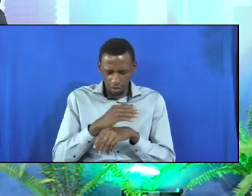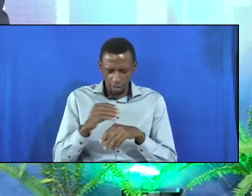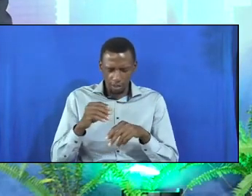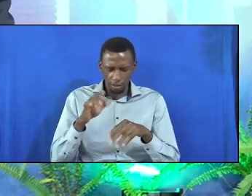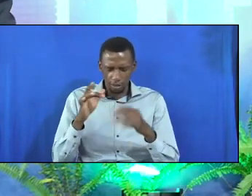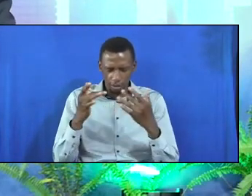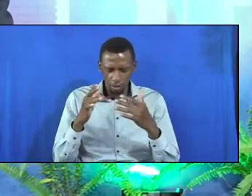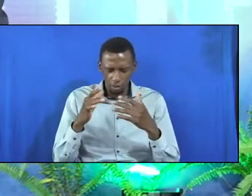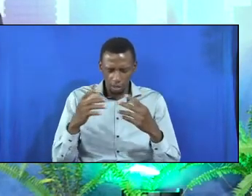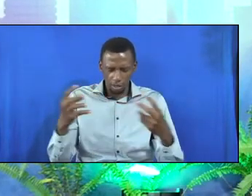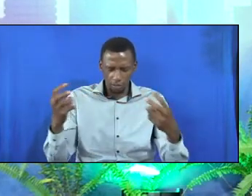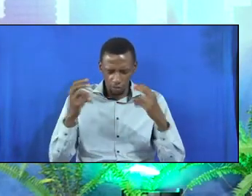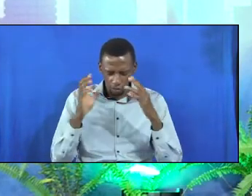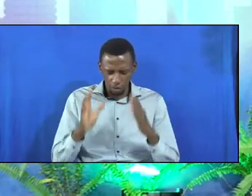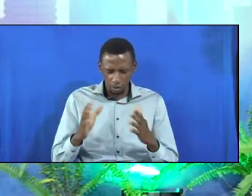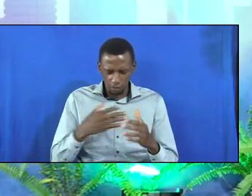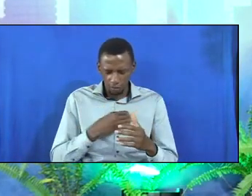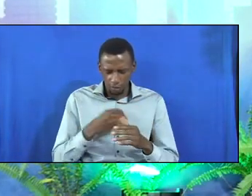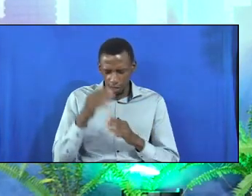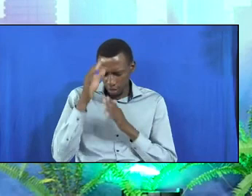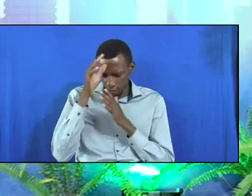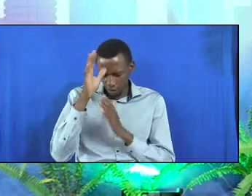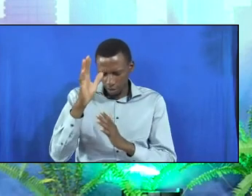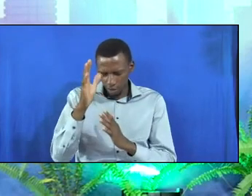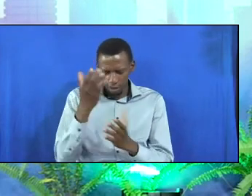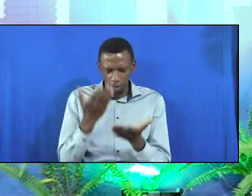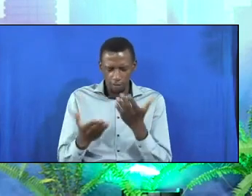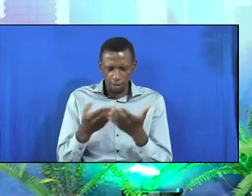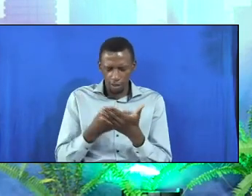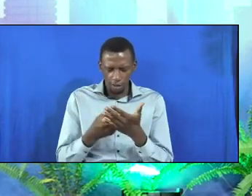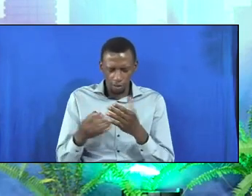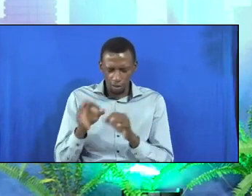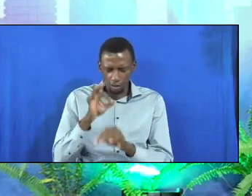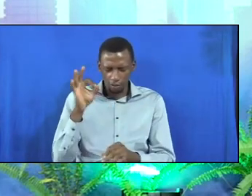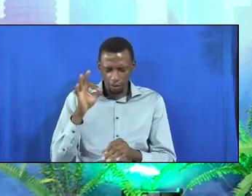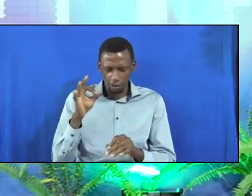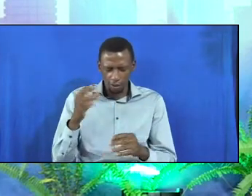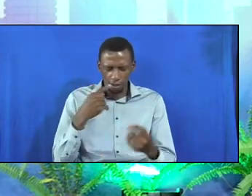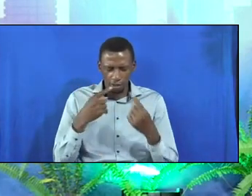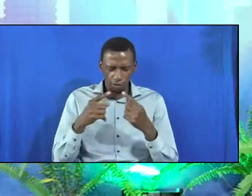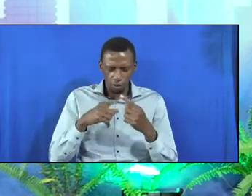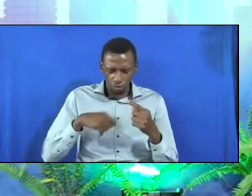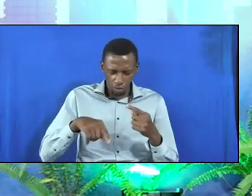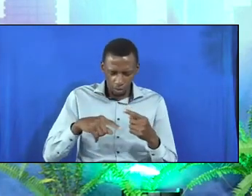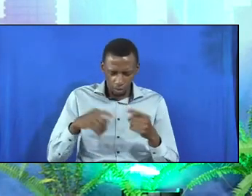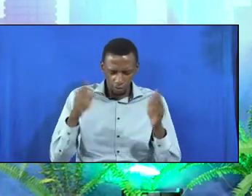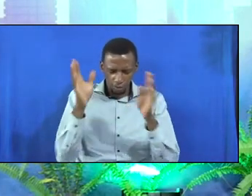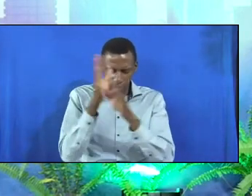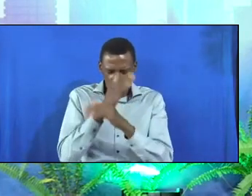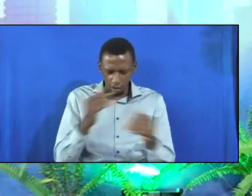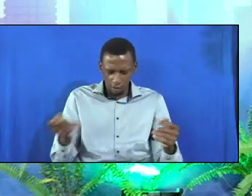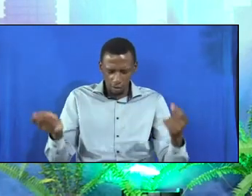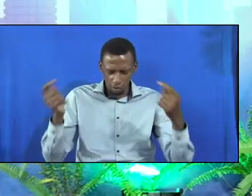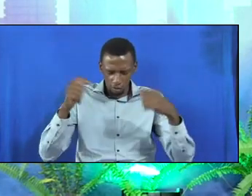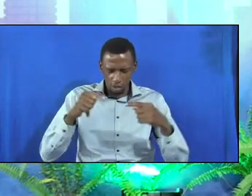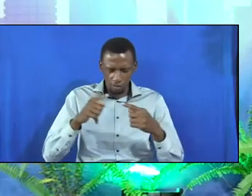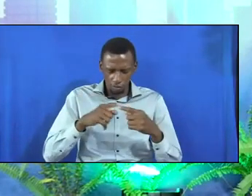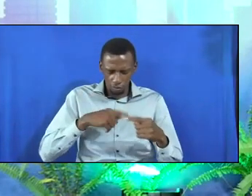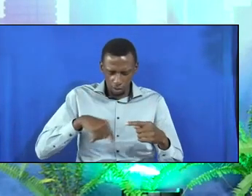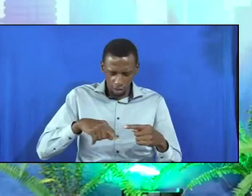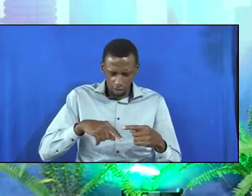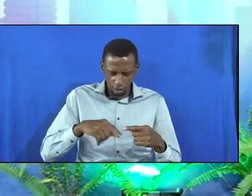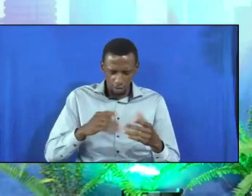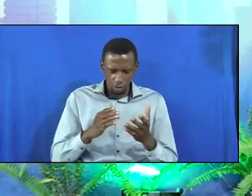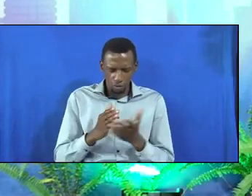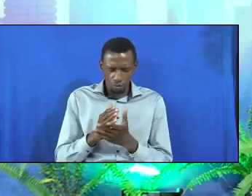Father, may the Holy Spirit speak to us. May heaven come down to us, to all of us, to online